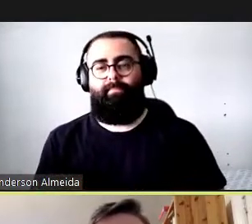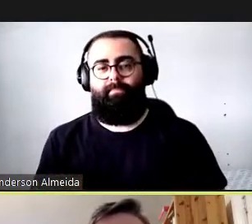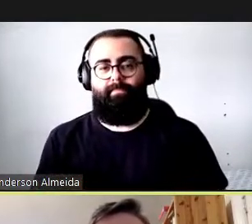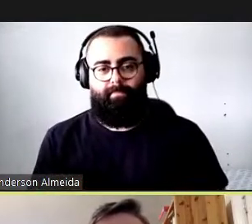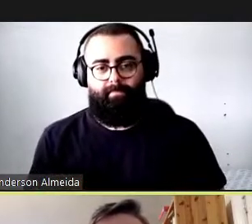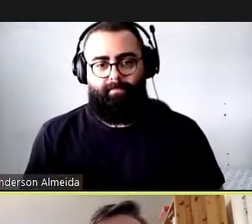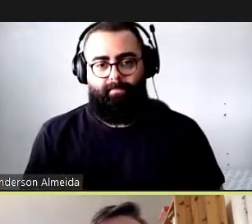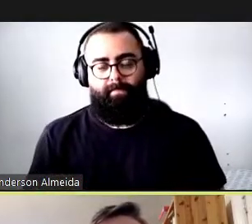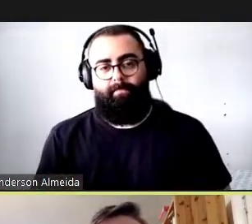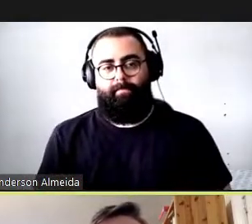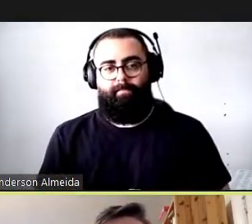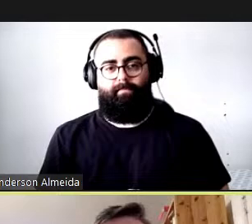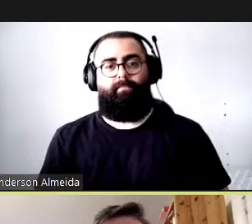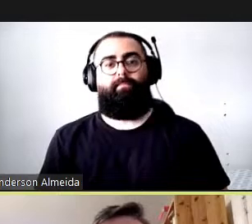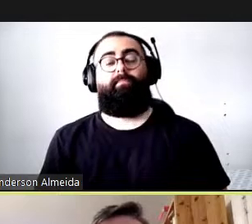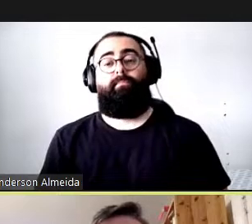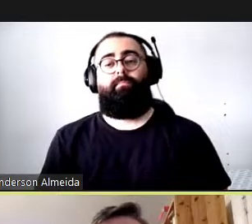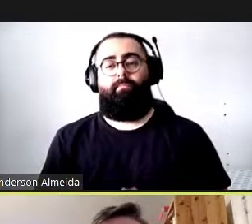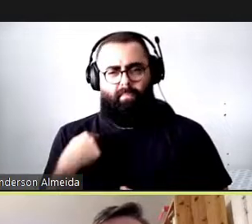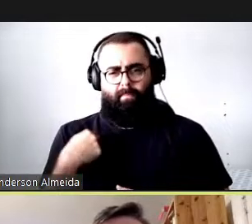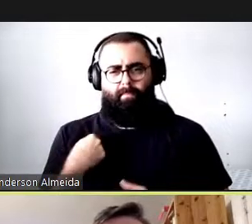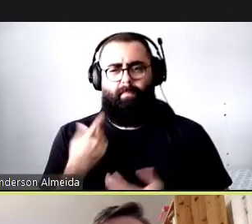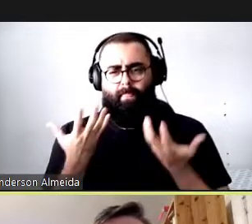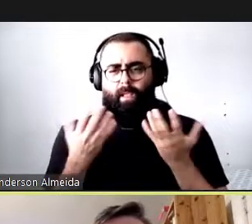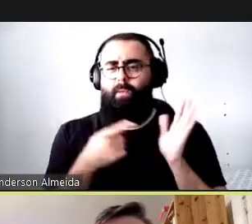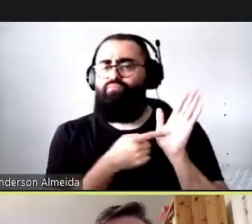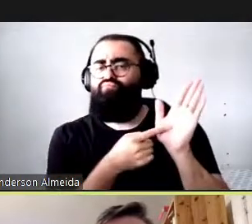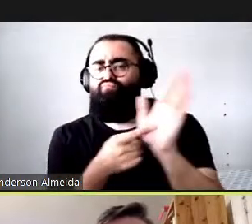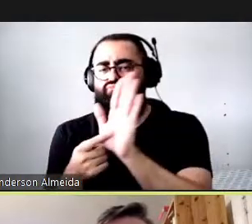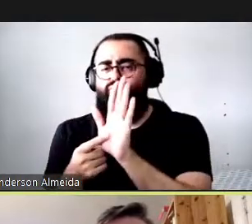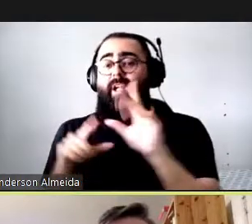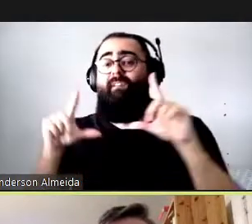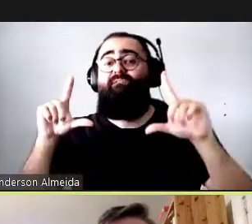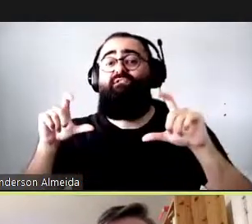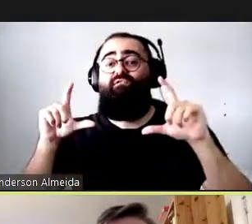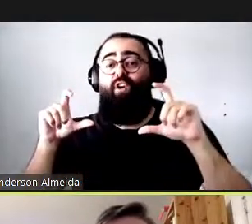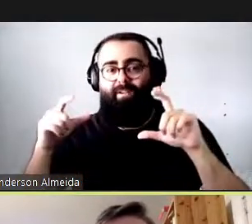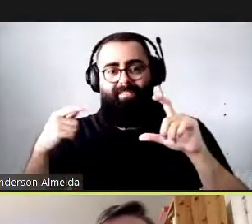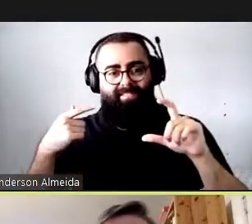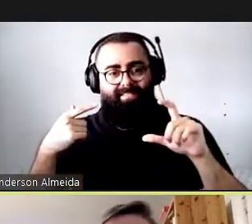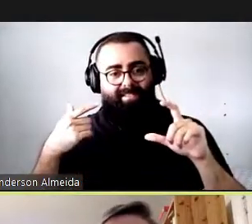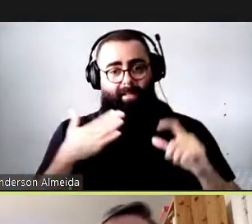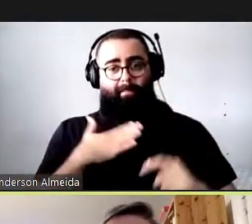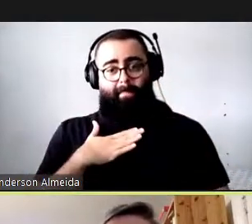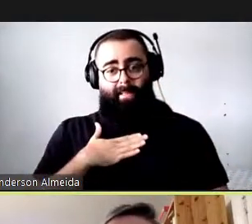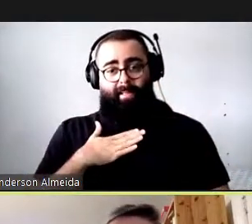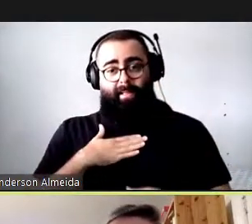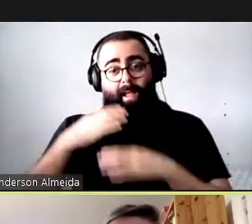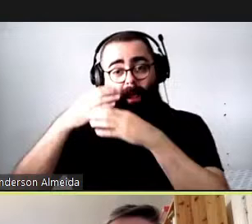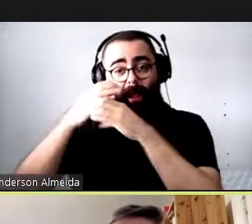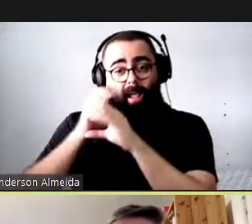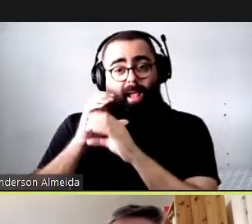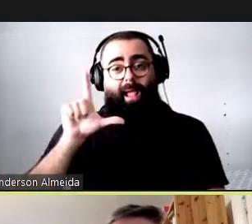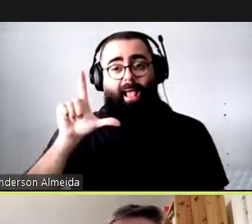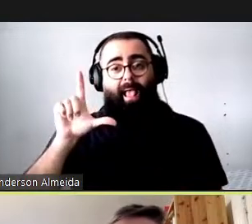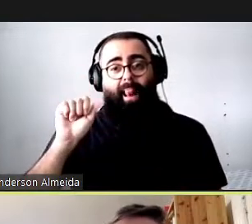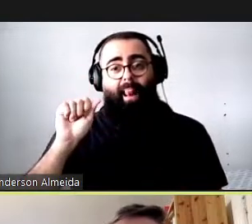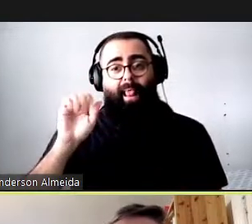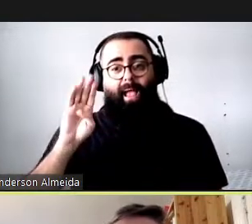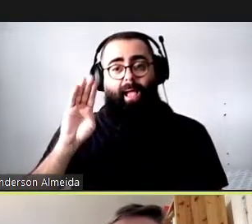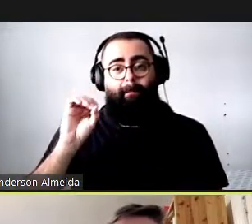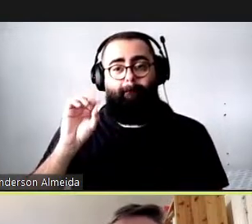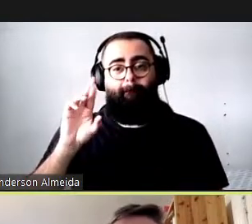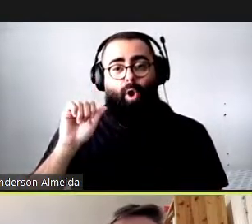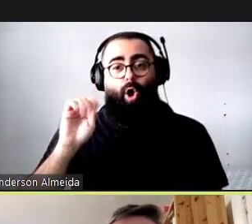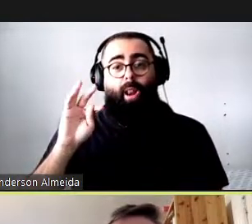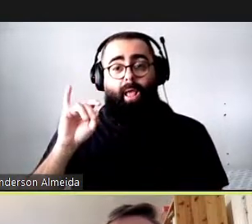So a couple of photos to show you the setup of the lab where I recorded most of this data.